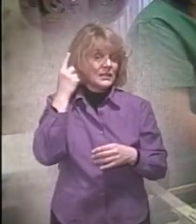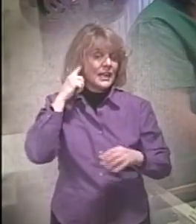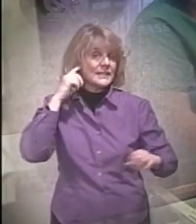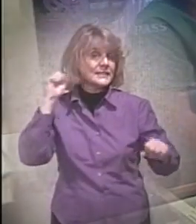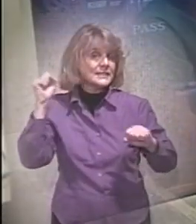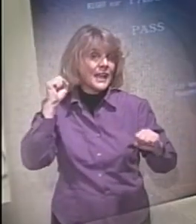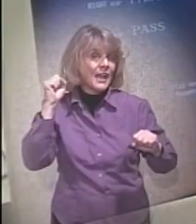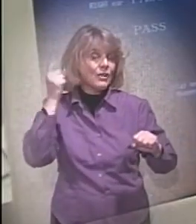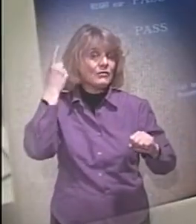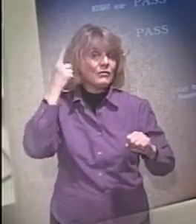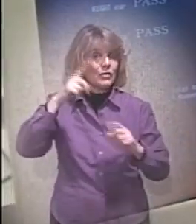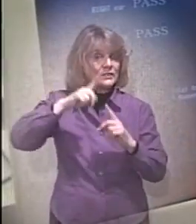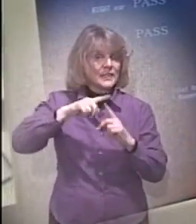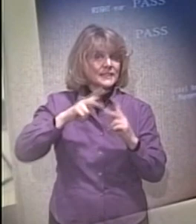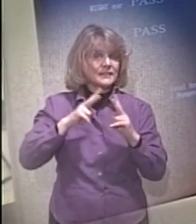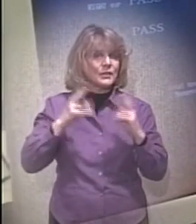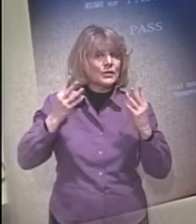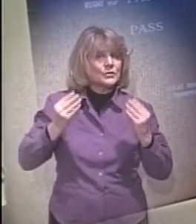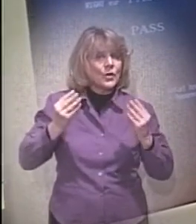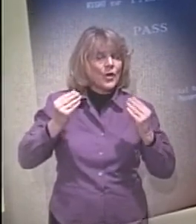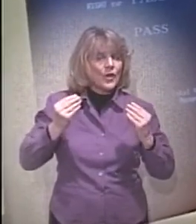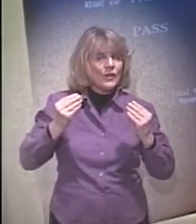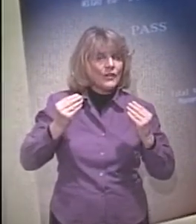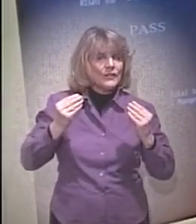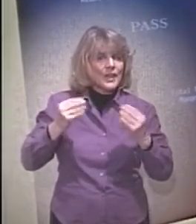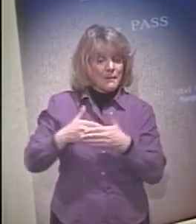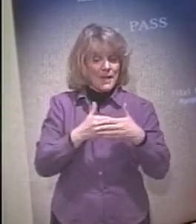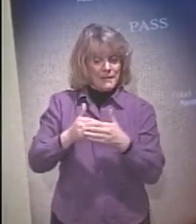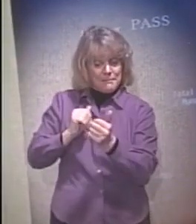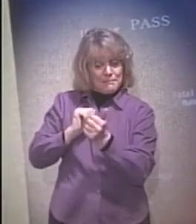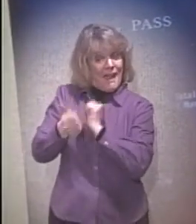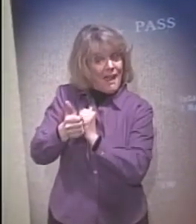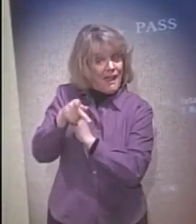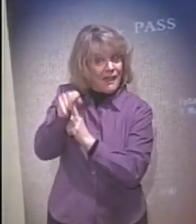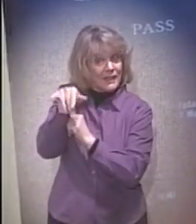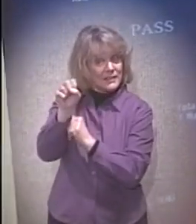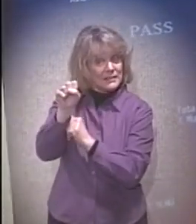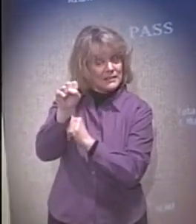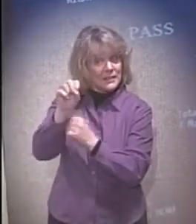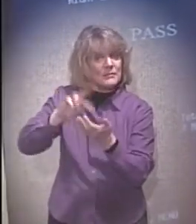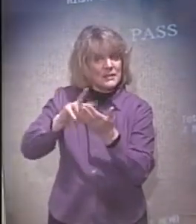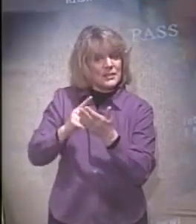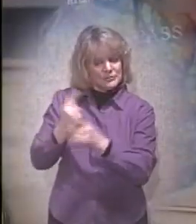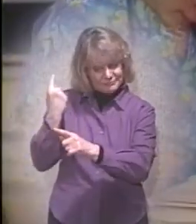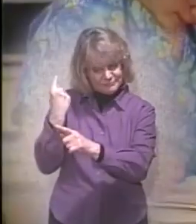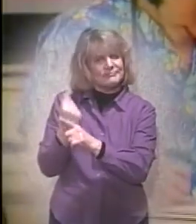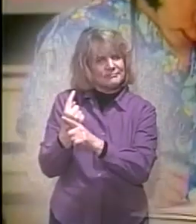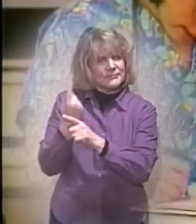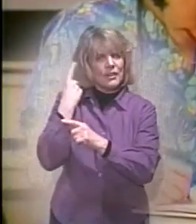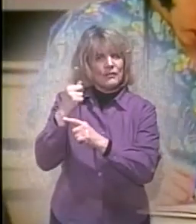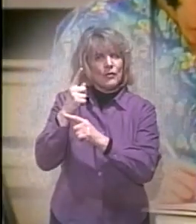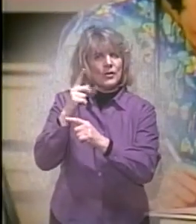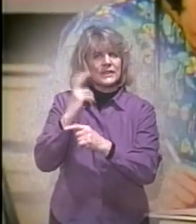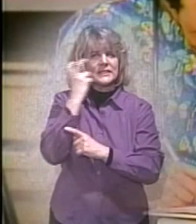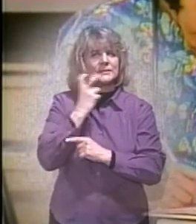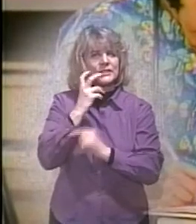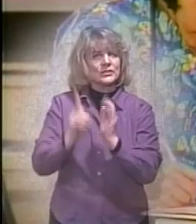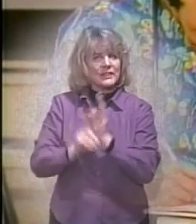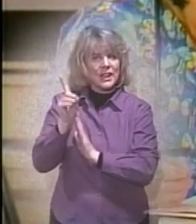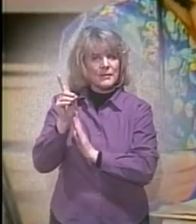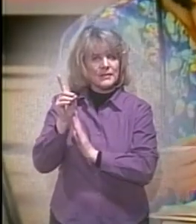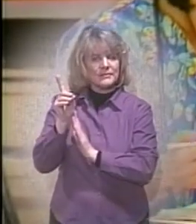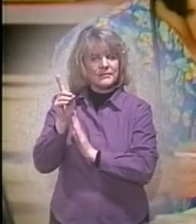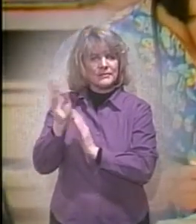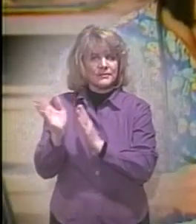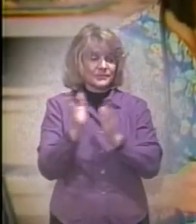soft, if a baby passes, the hearing is considered to be adequate for the development of speech. If a baby